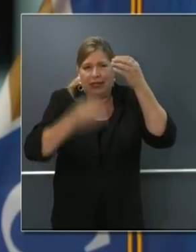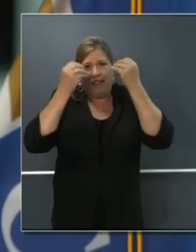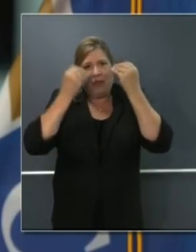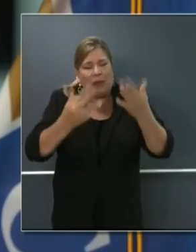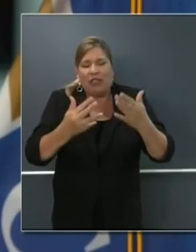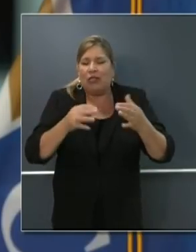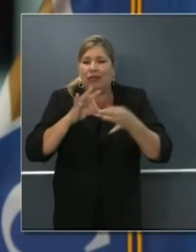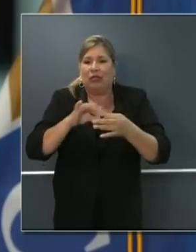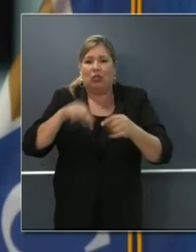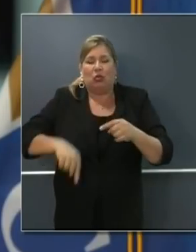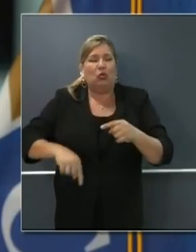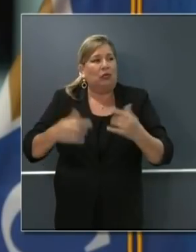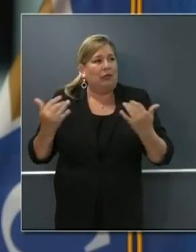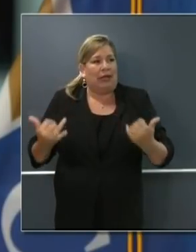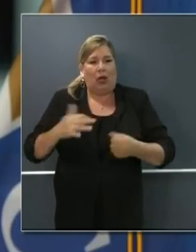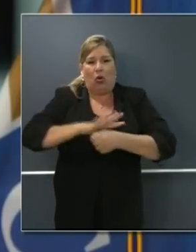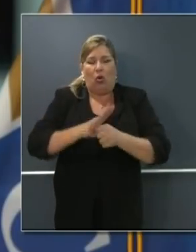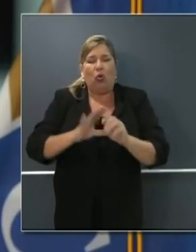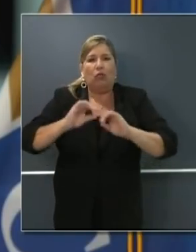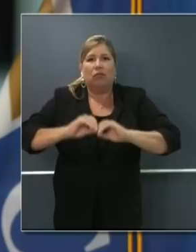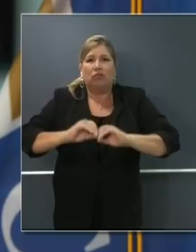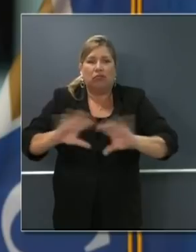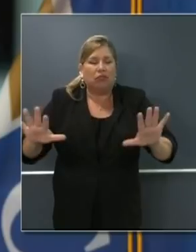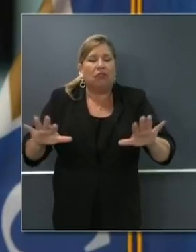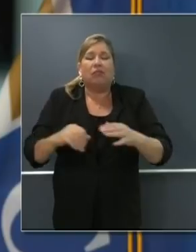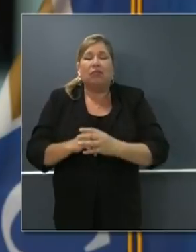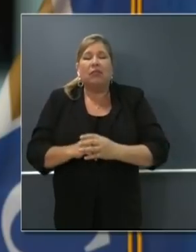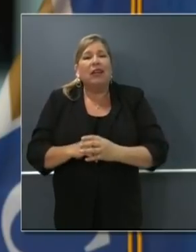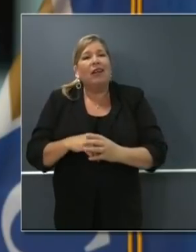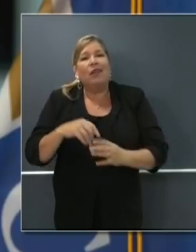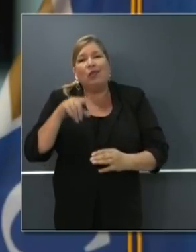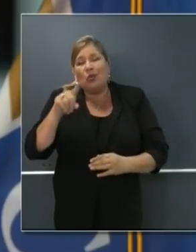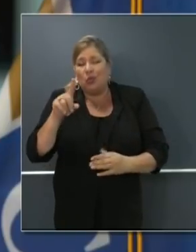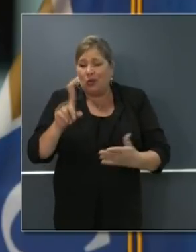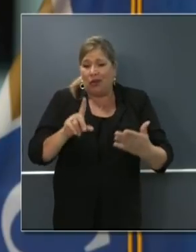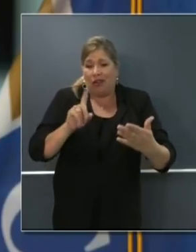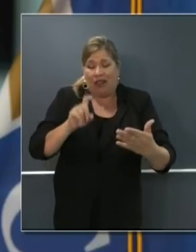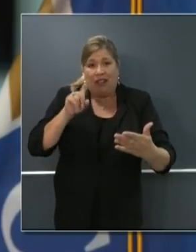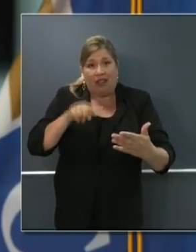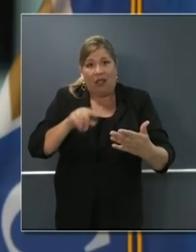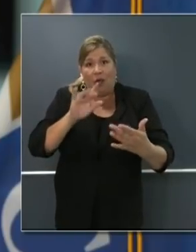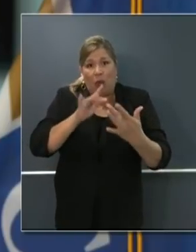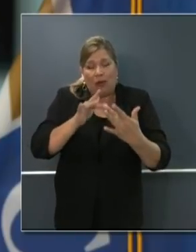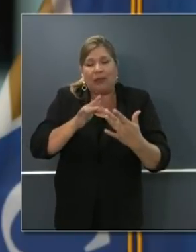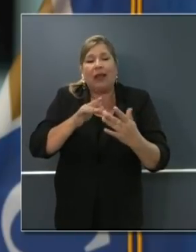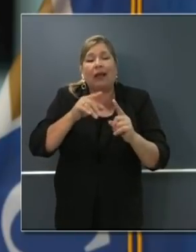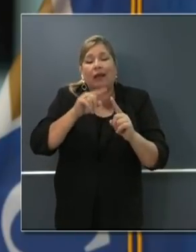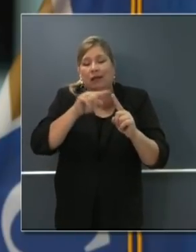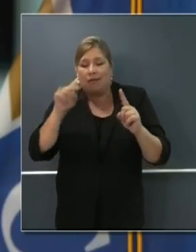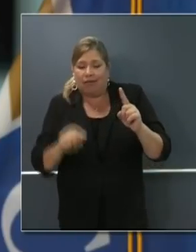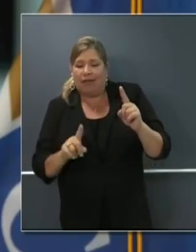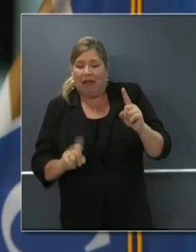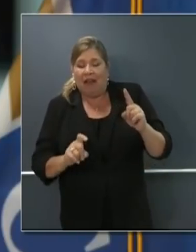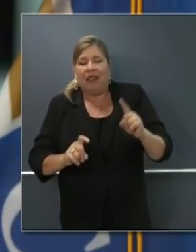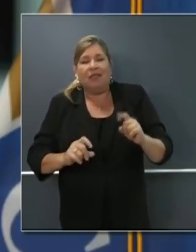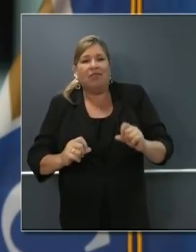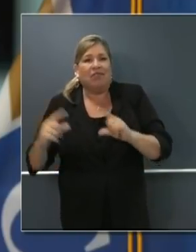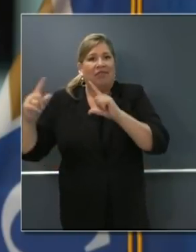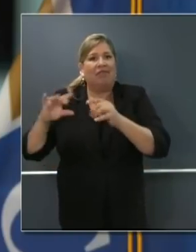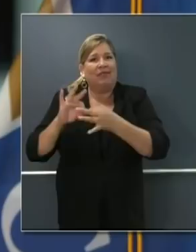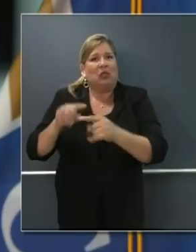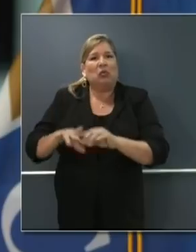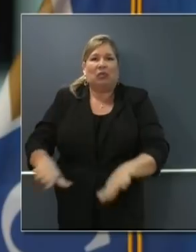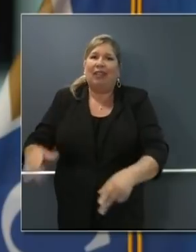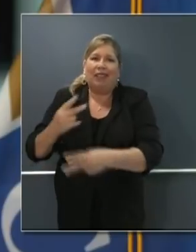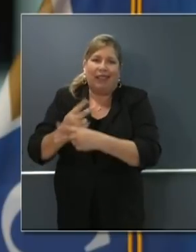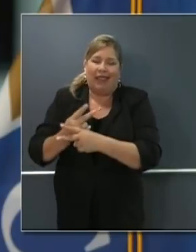response to the crisis. That will send you to this specific site, and hope people will take advantage